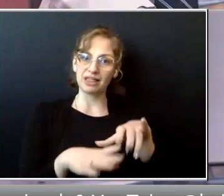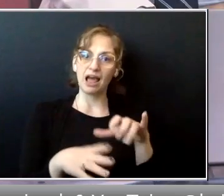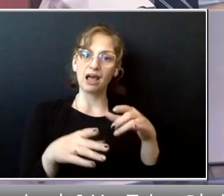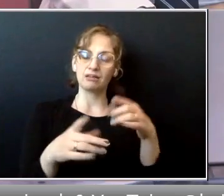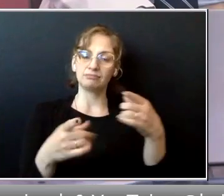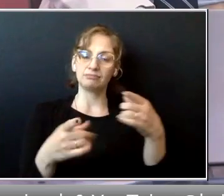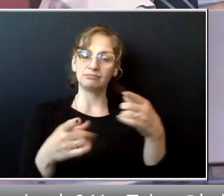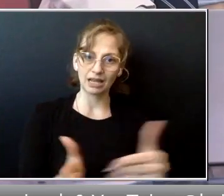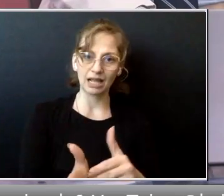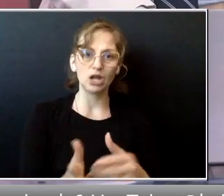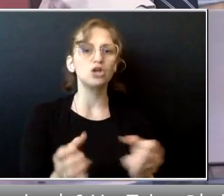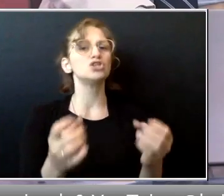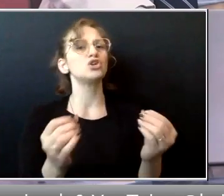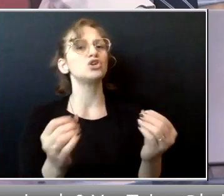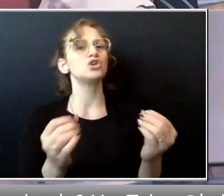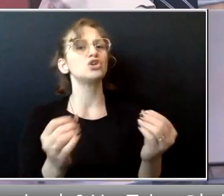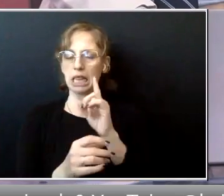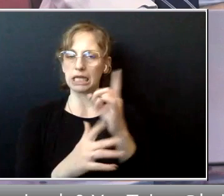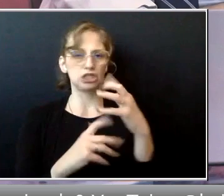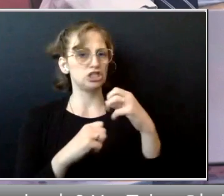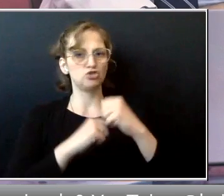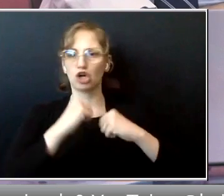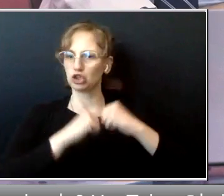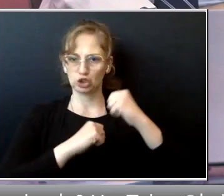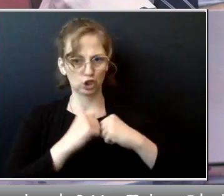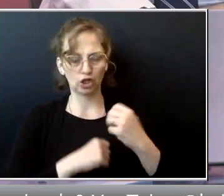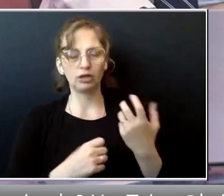structural thing, because we have some people writing in